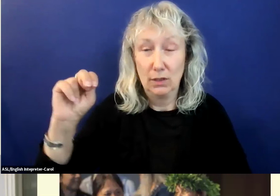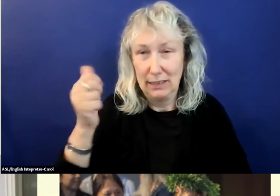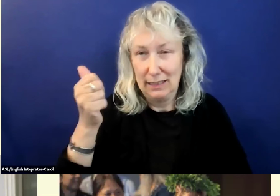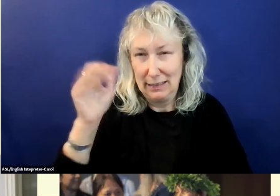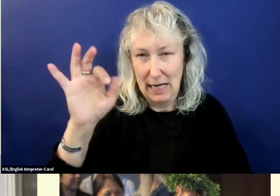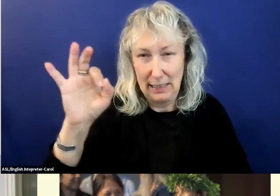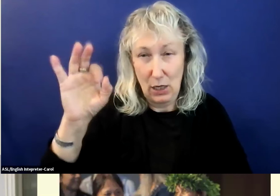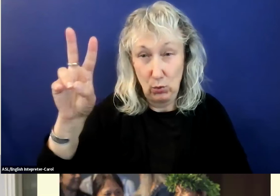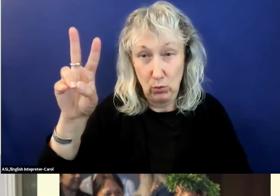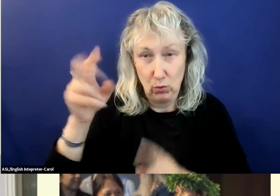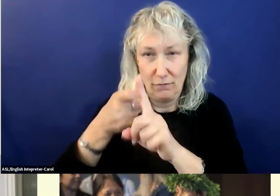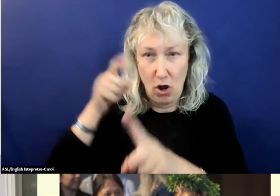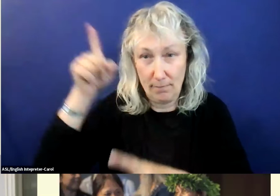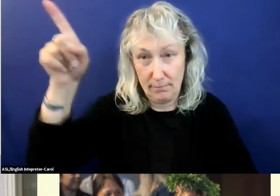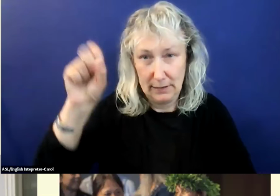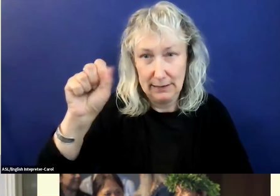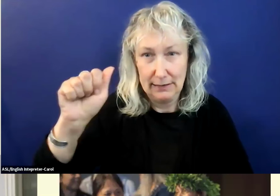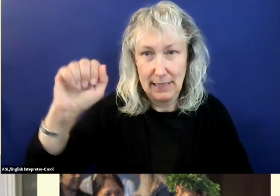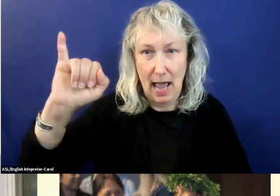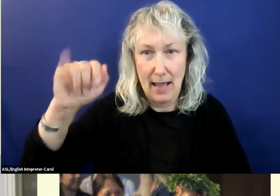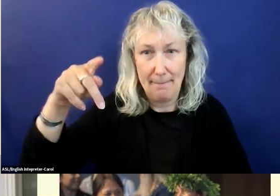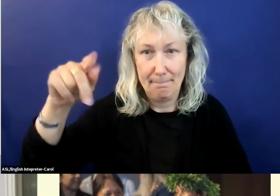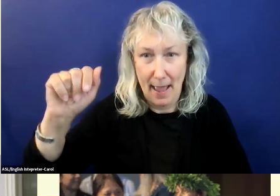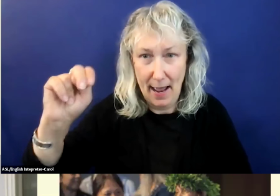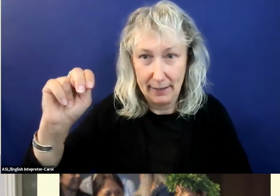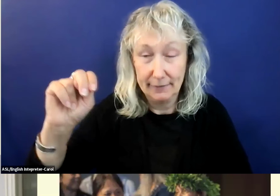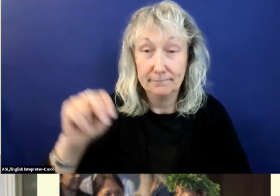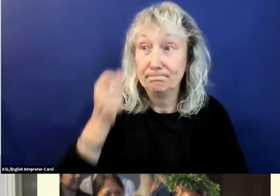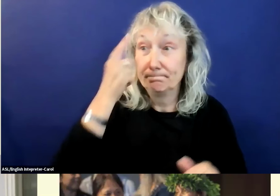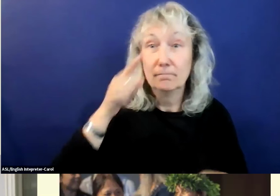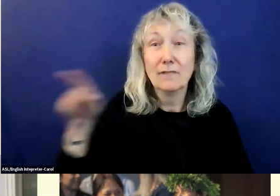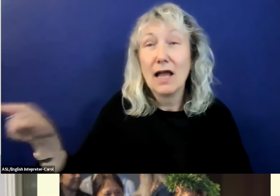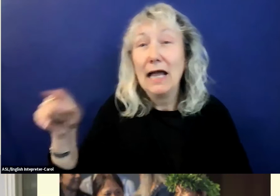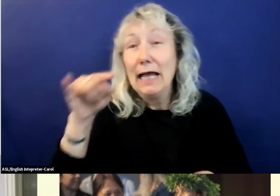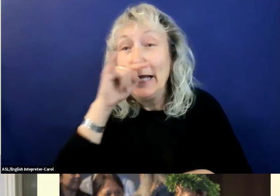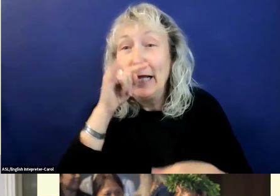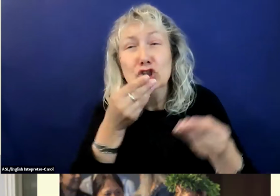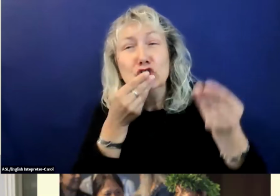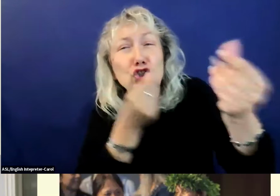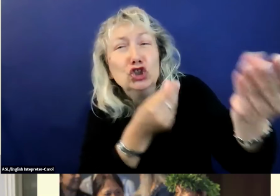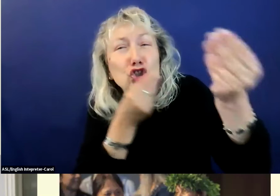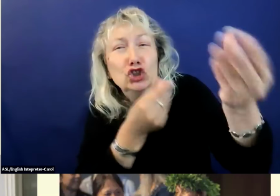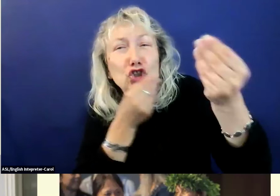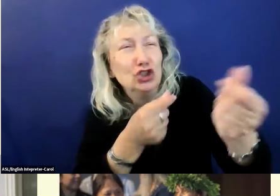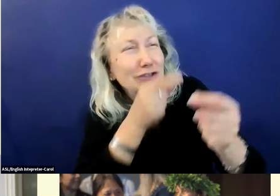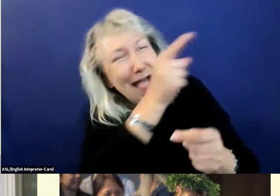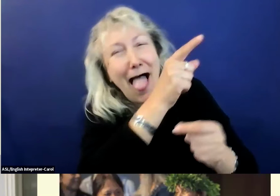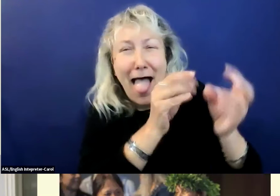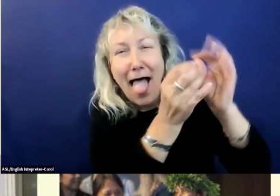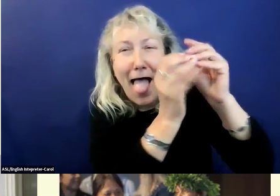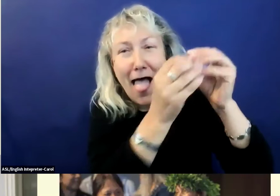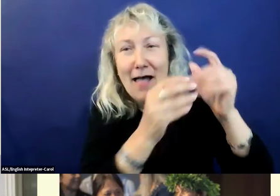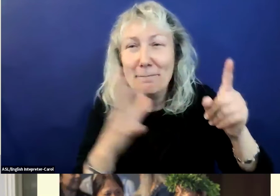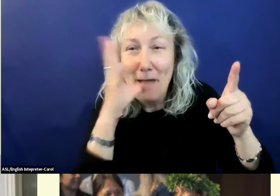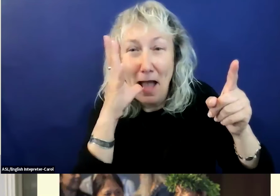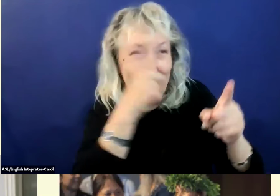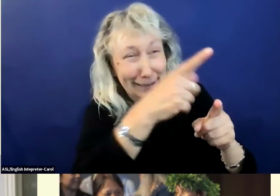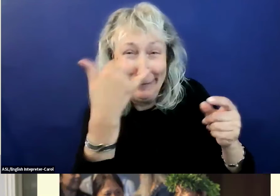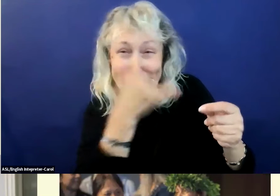Saipan. A mother was sharing, her kids was making fun of her, how she was preparing all this emergency